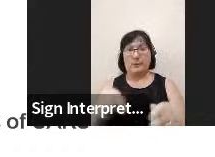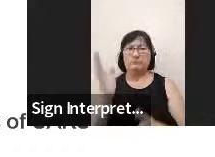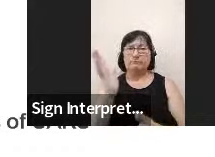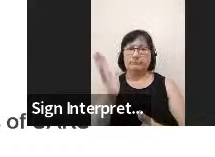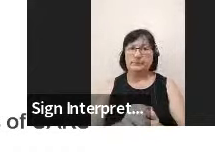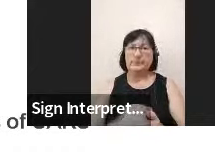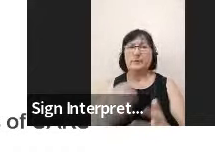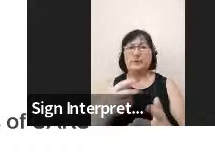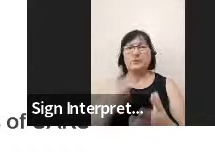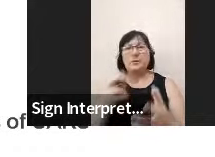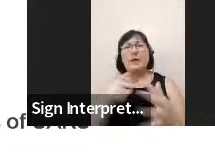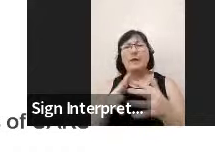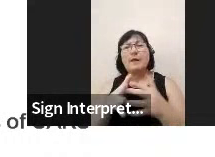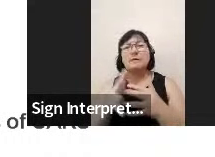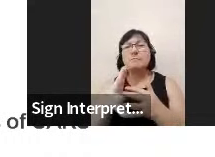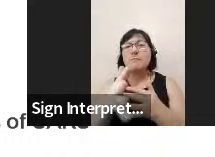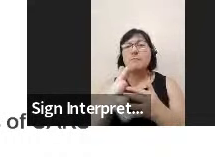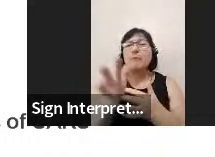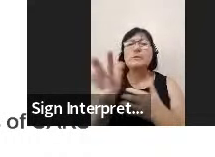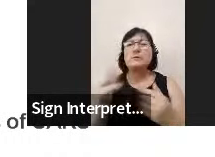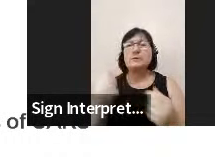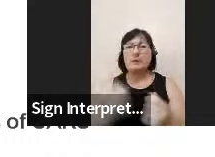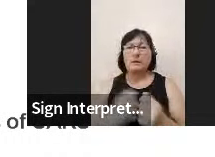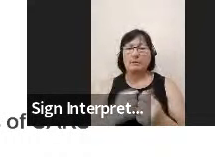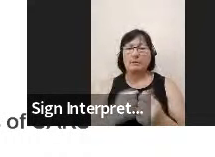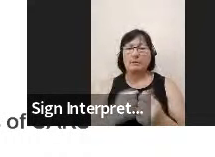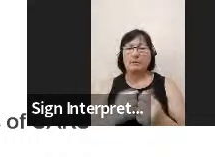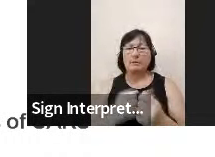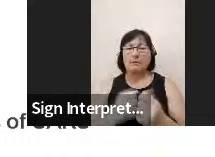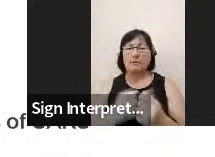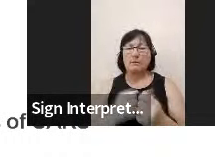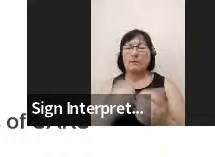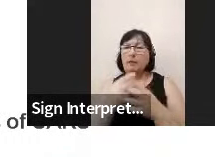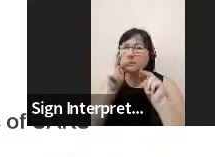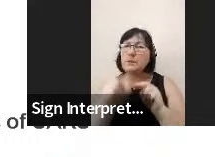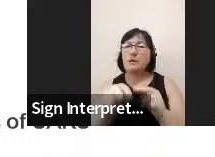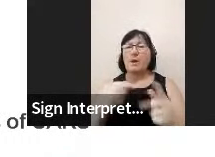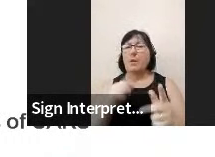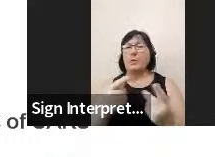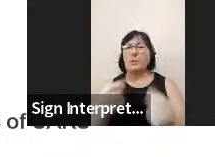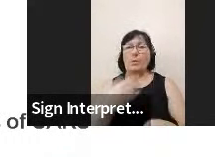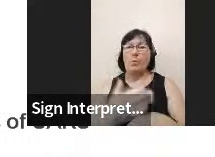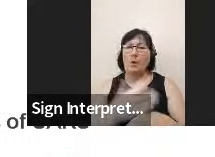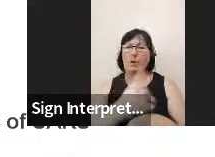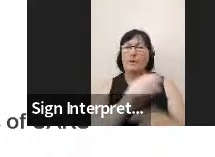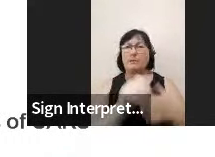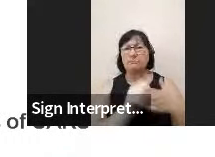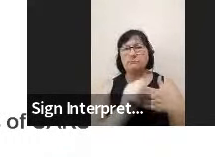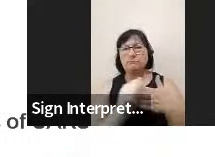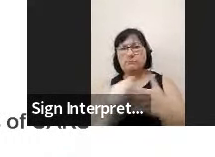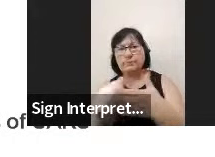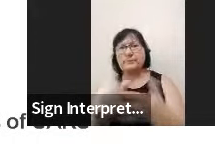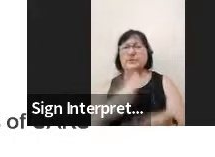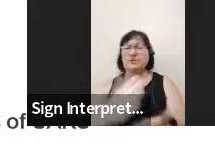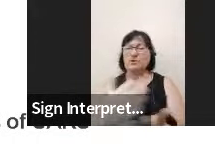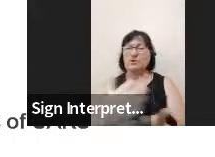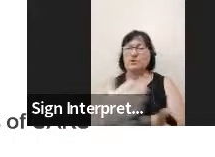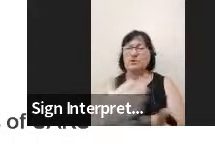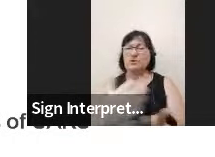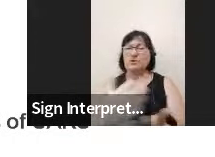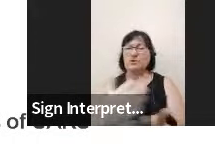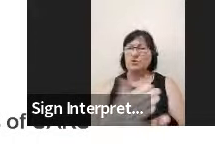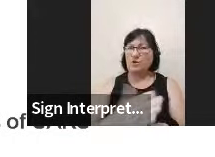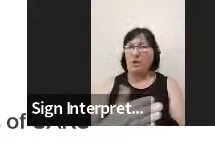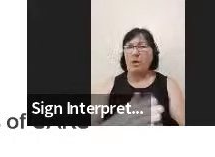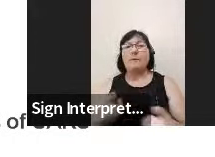our work. How then, and we also guide you and share with you, how do we go about providing the input and helping us